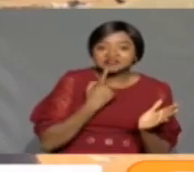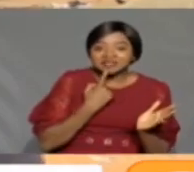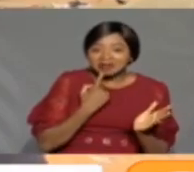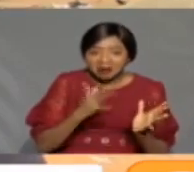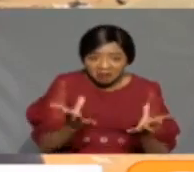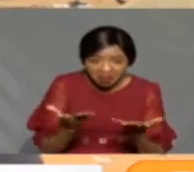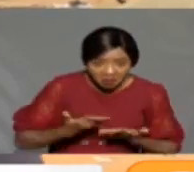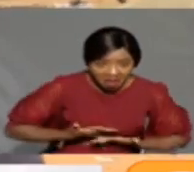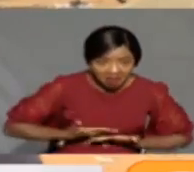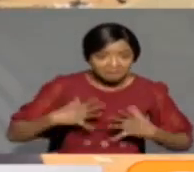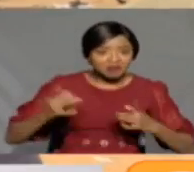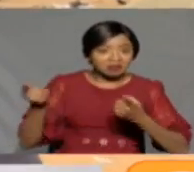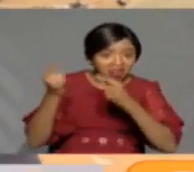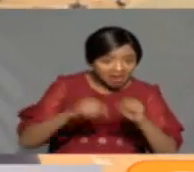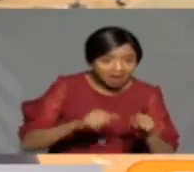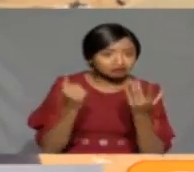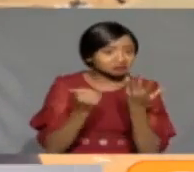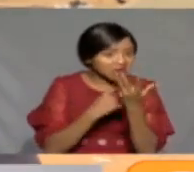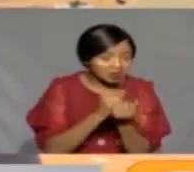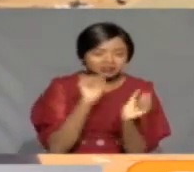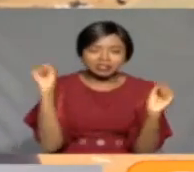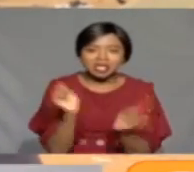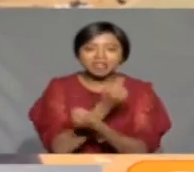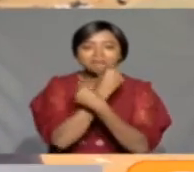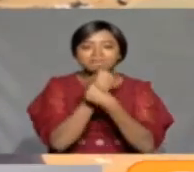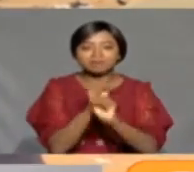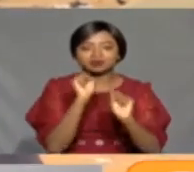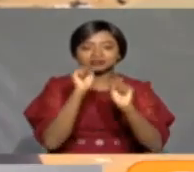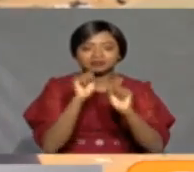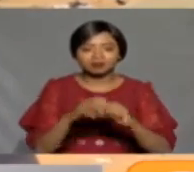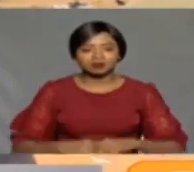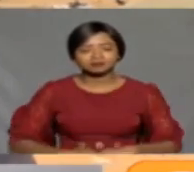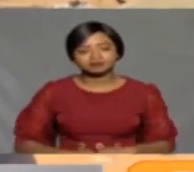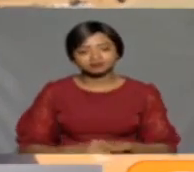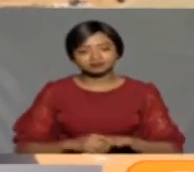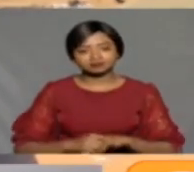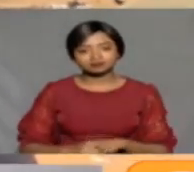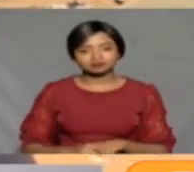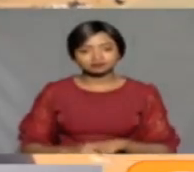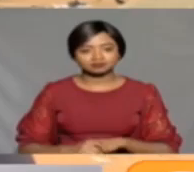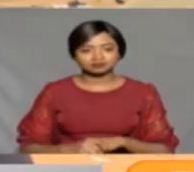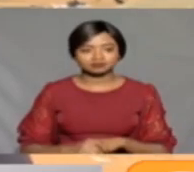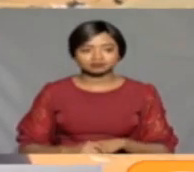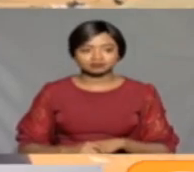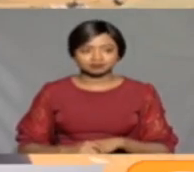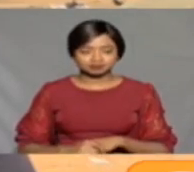to open doors for enumerators on Saturday and Sunday night of next week.